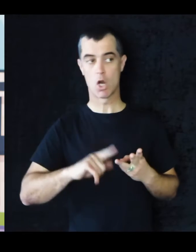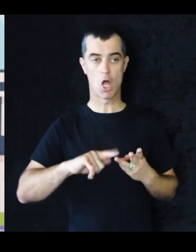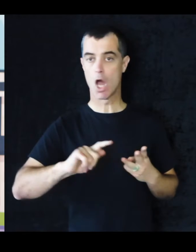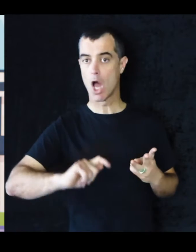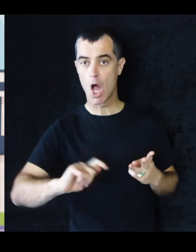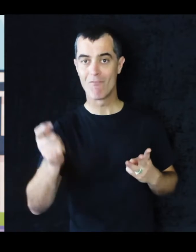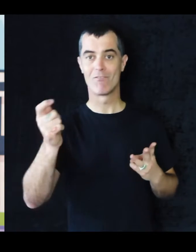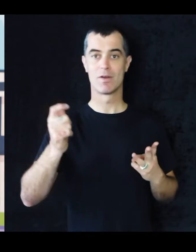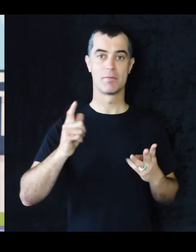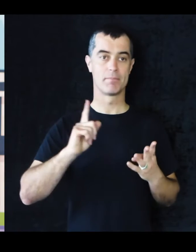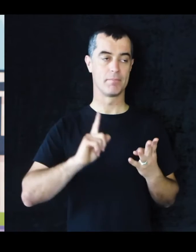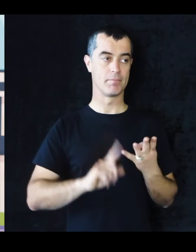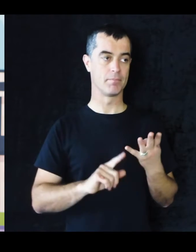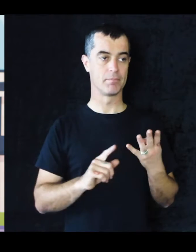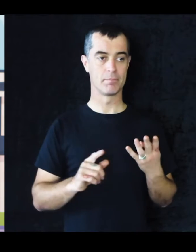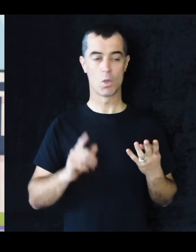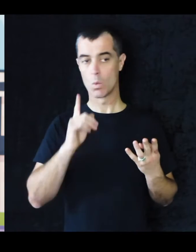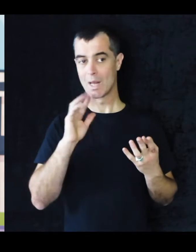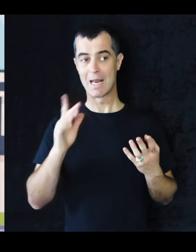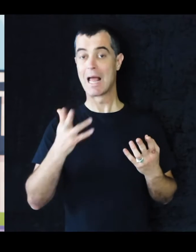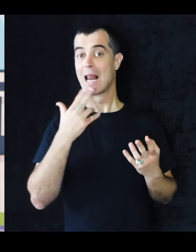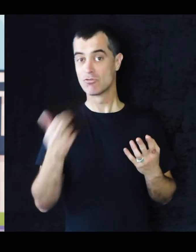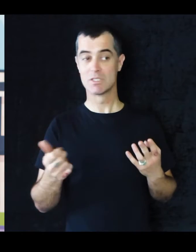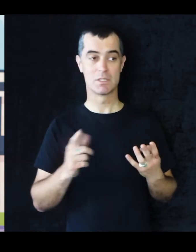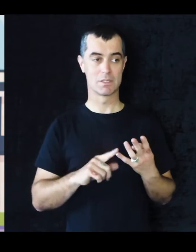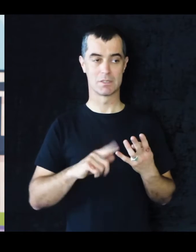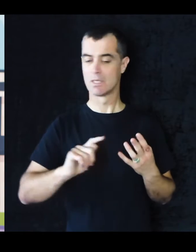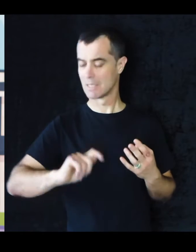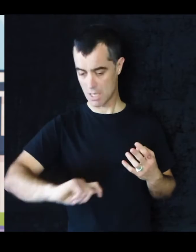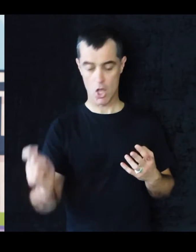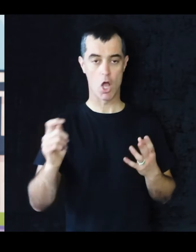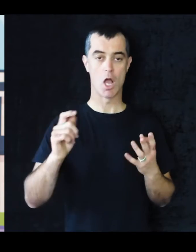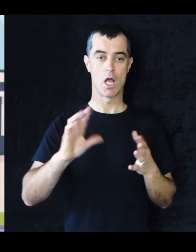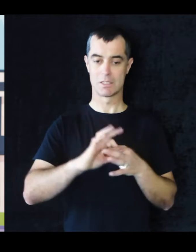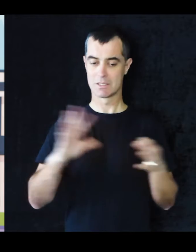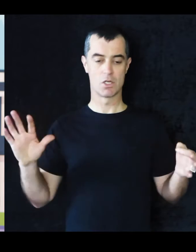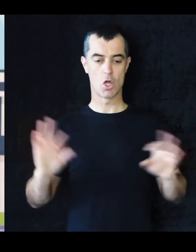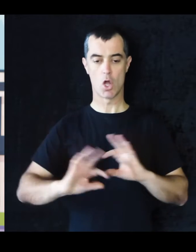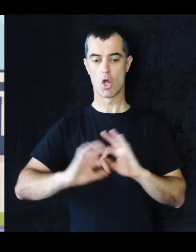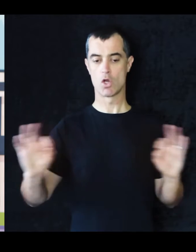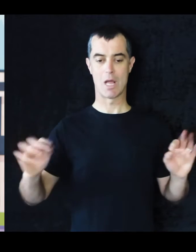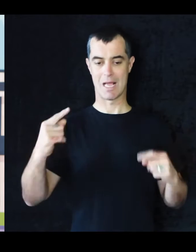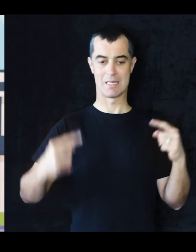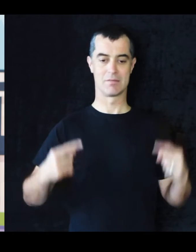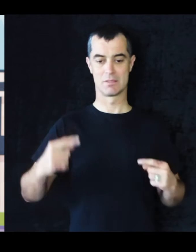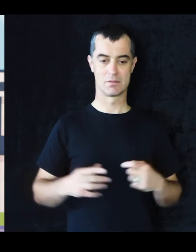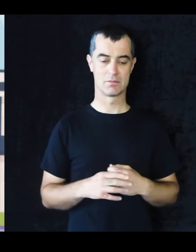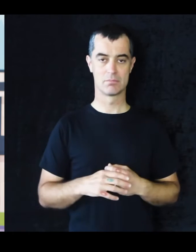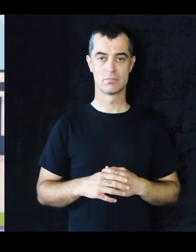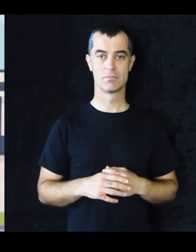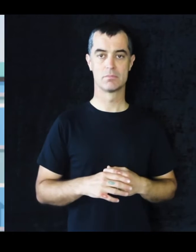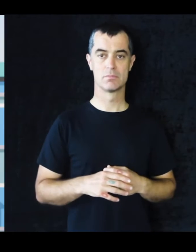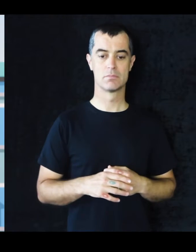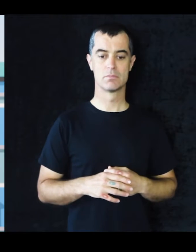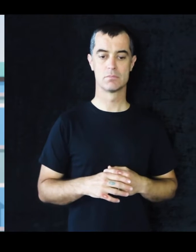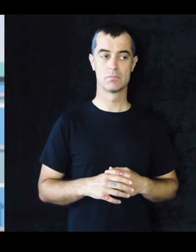house phone, it gets disconnected. When the electricity, it is disconnected. There is no